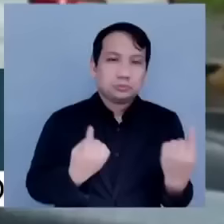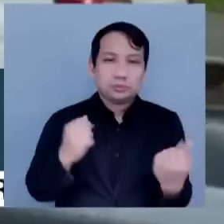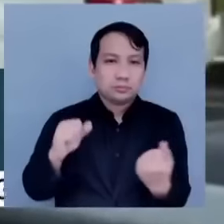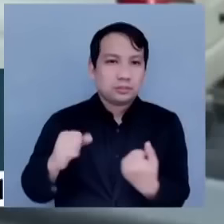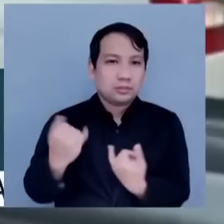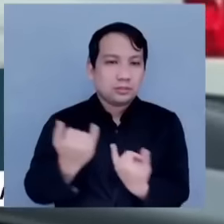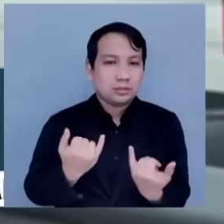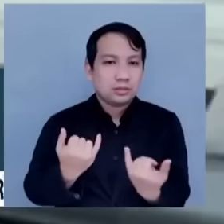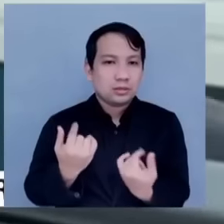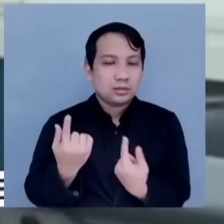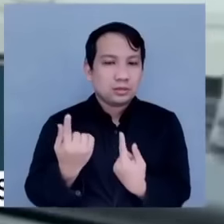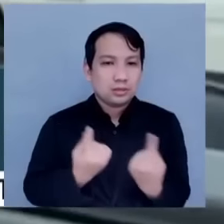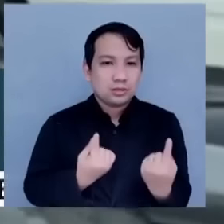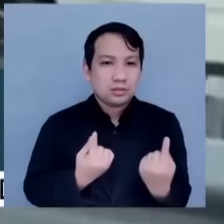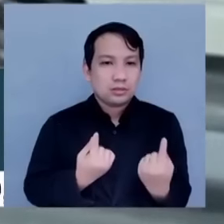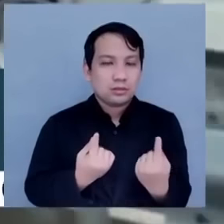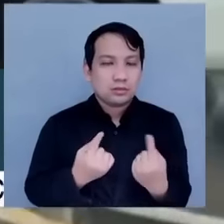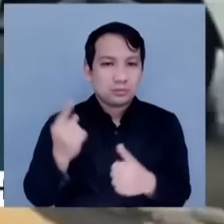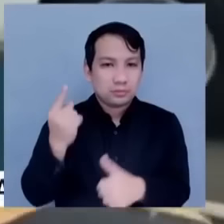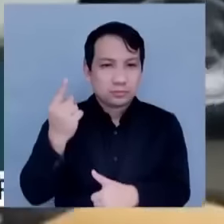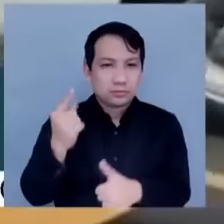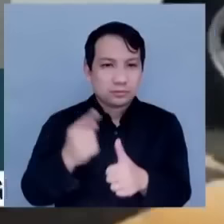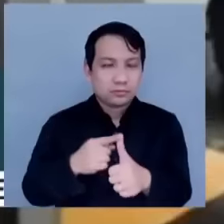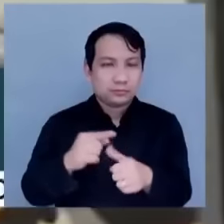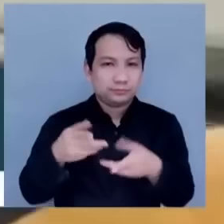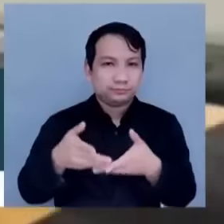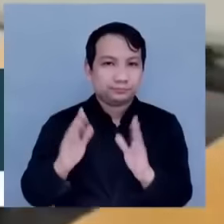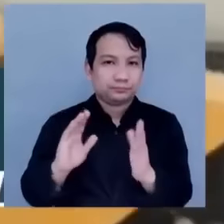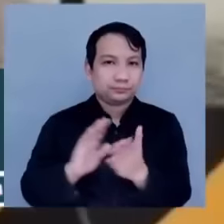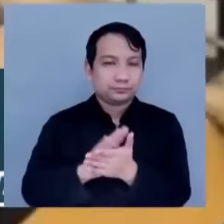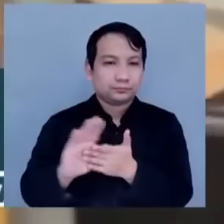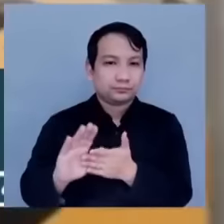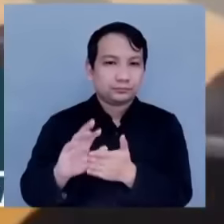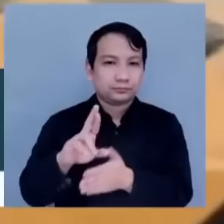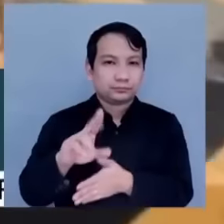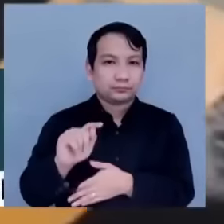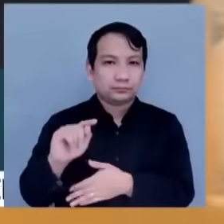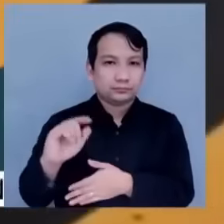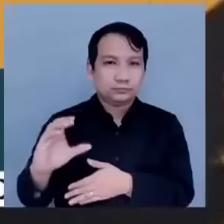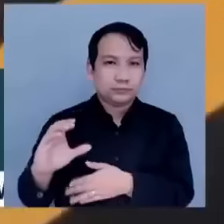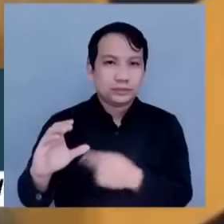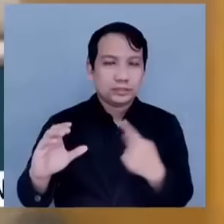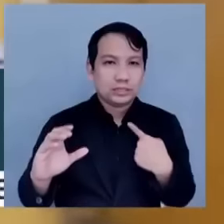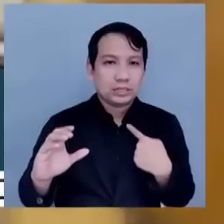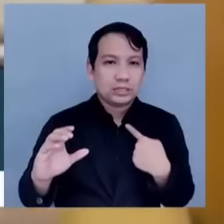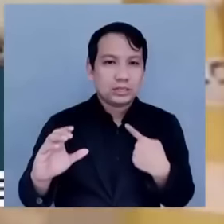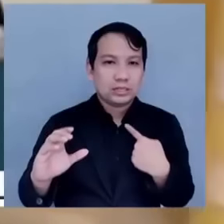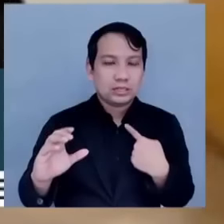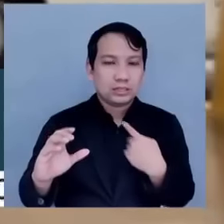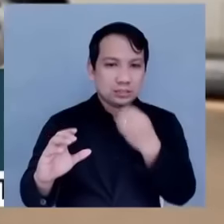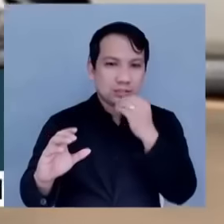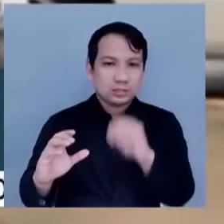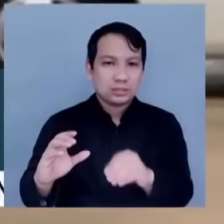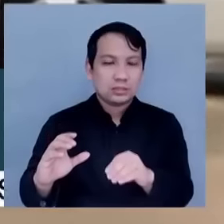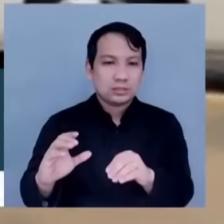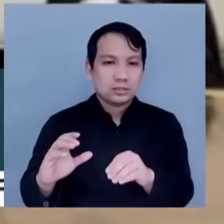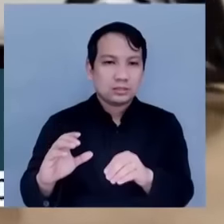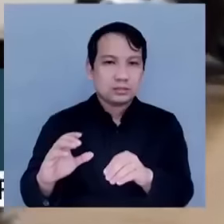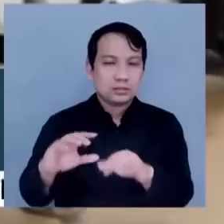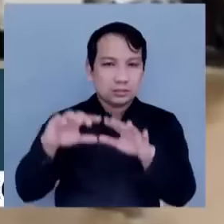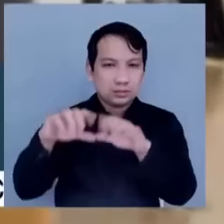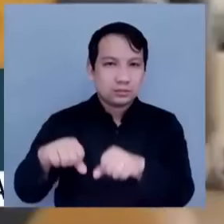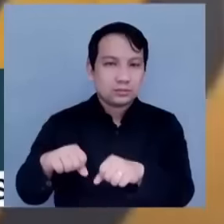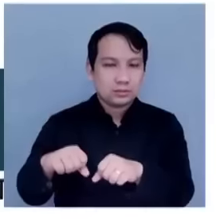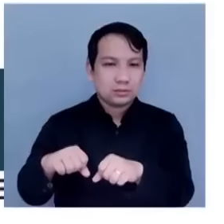be first secured clearance from the regional trial court, which issued the warrant of arrest for her. Senator